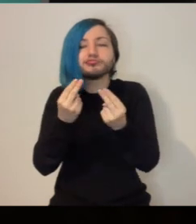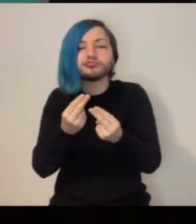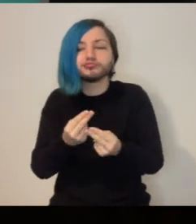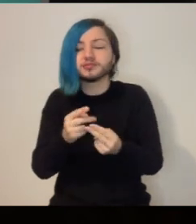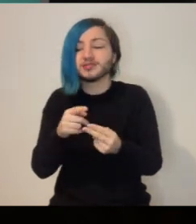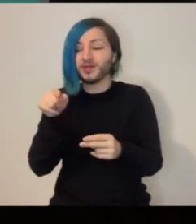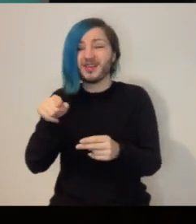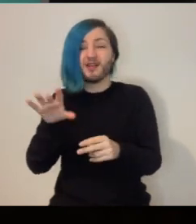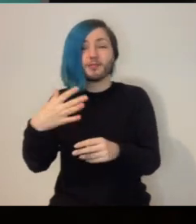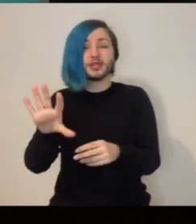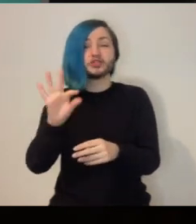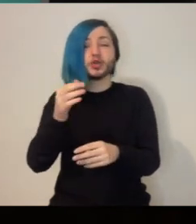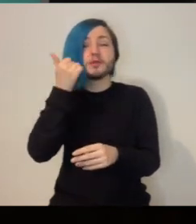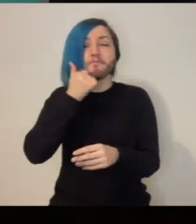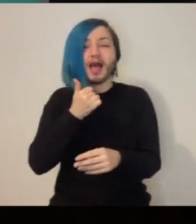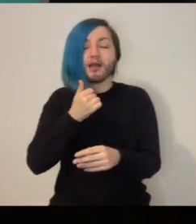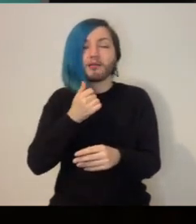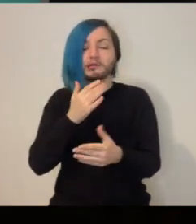it quite challenging. It's very harsh black.